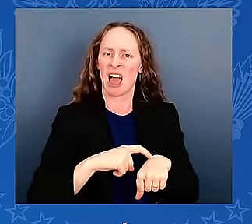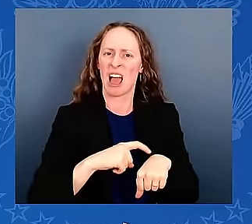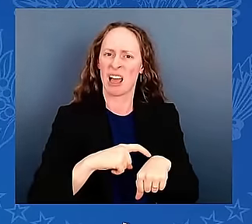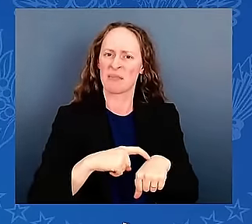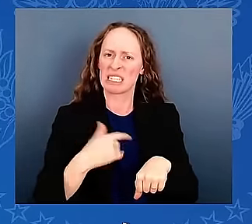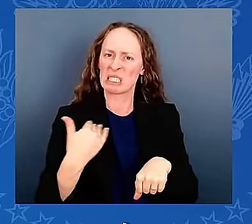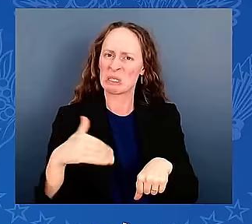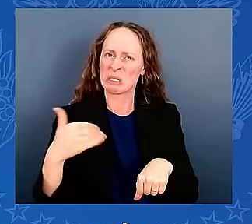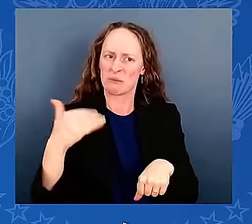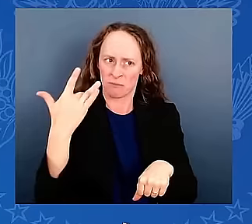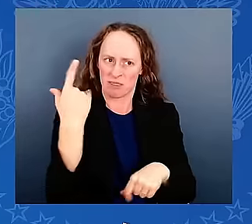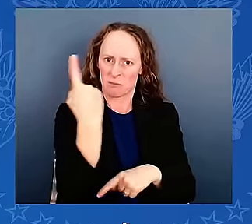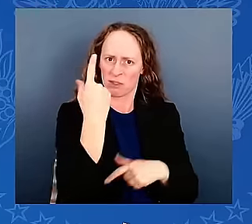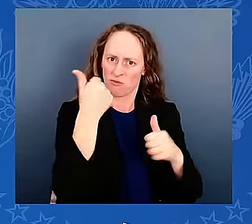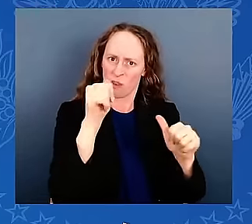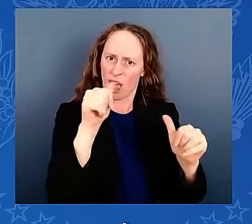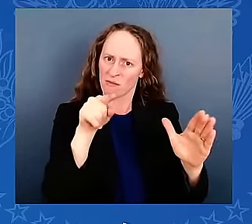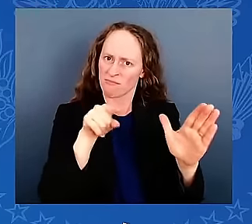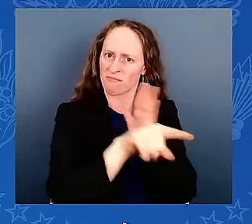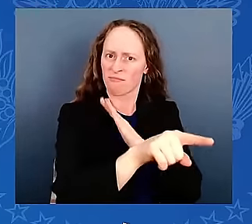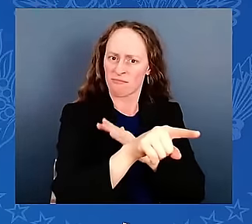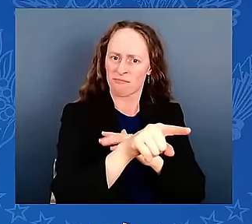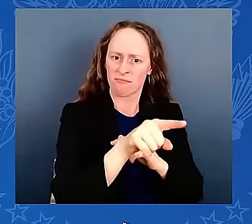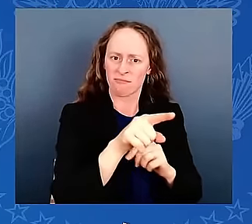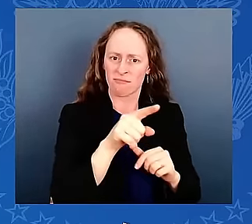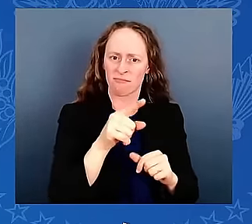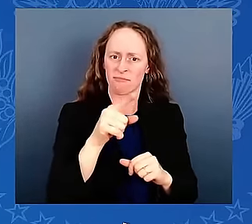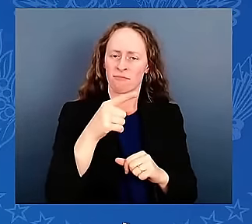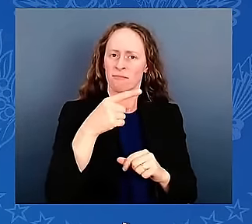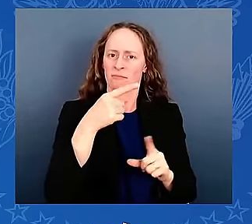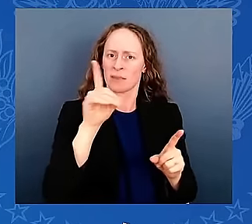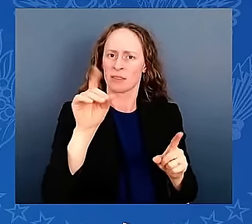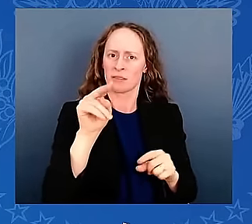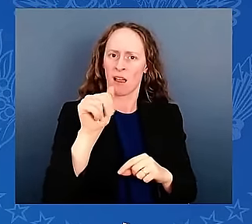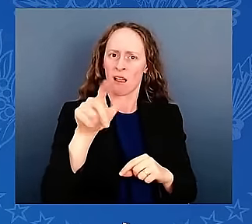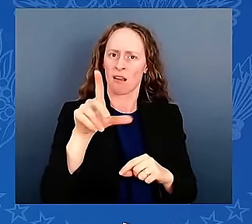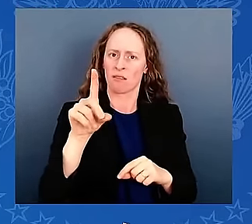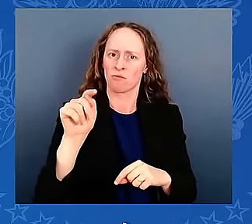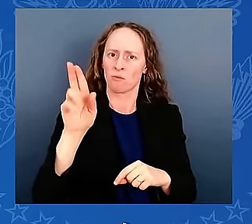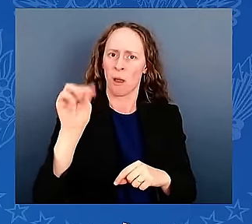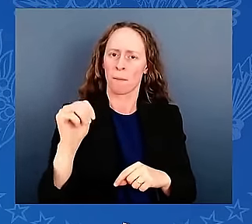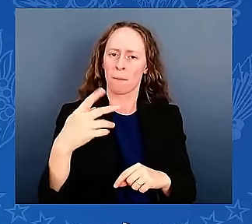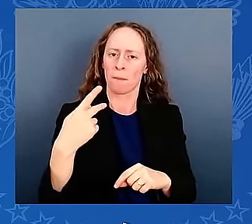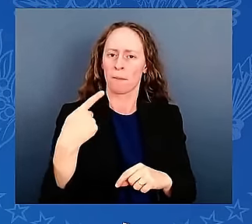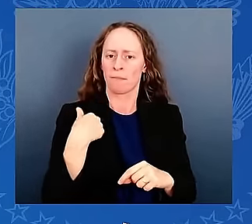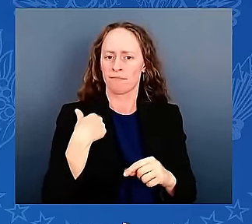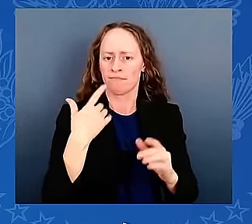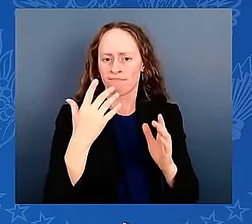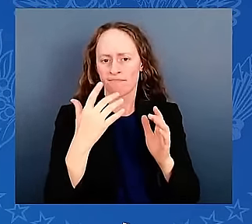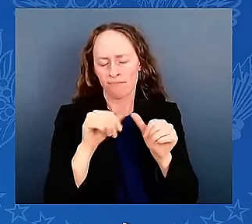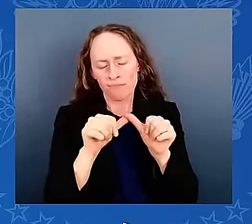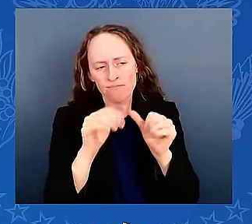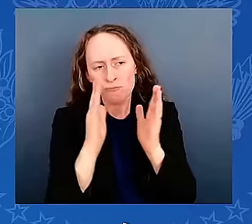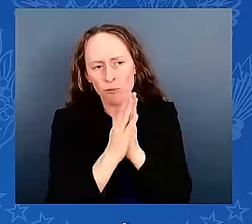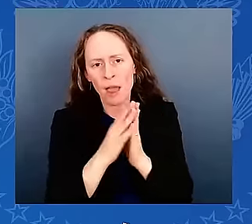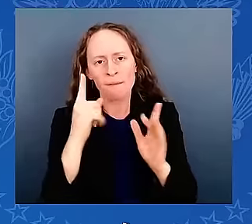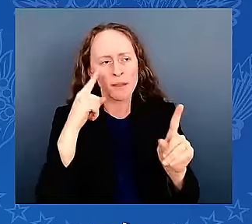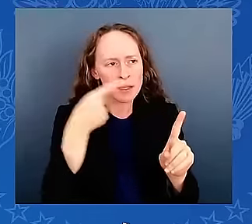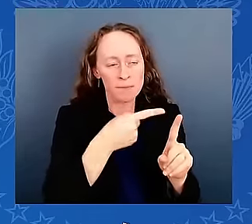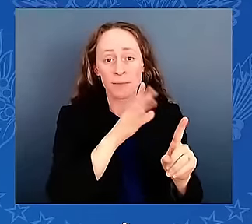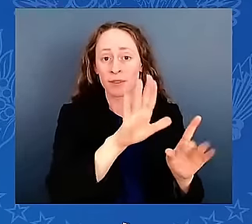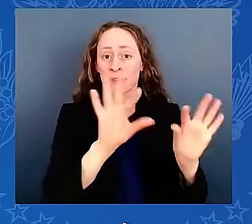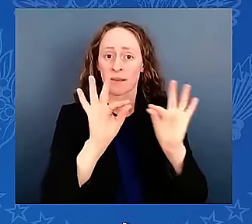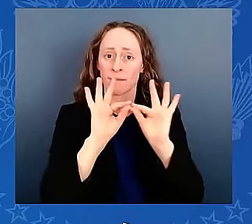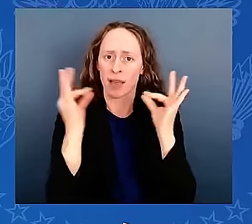not seriously injured. We continue to pray for him and his family. It's time for an important conversation